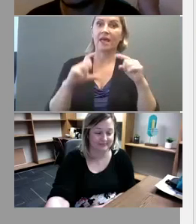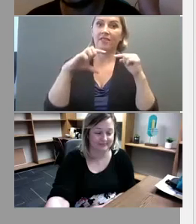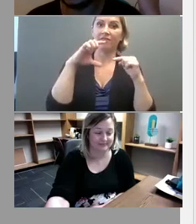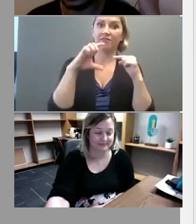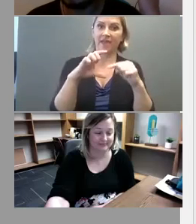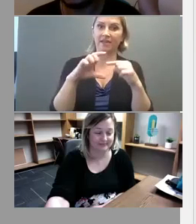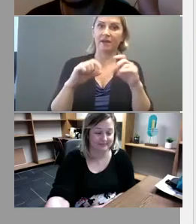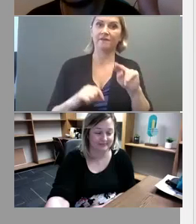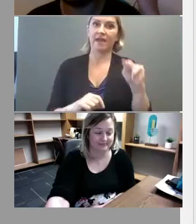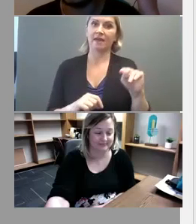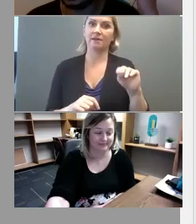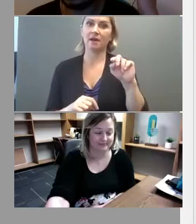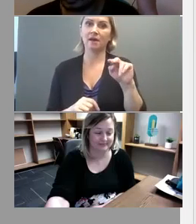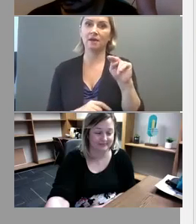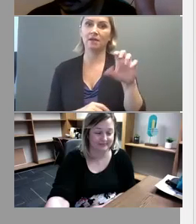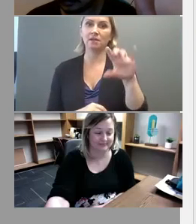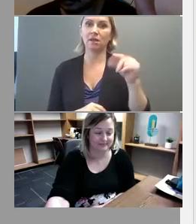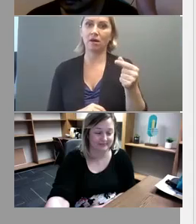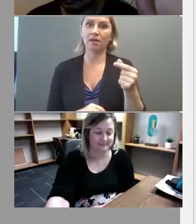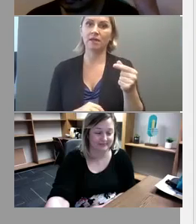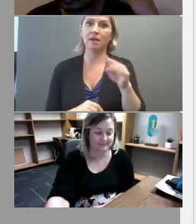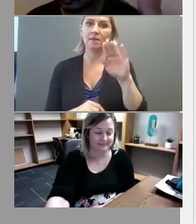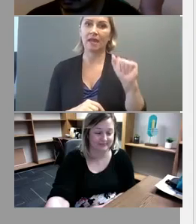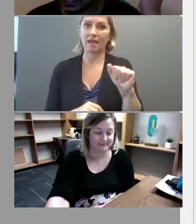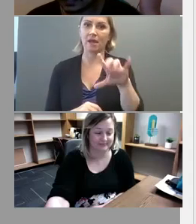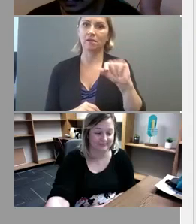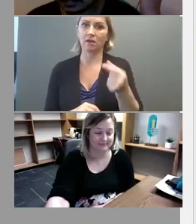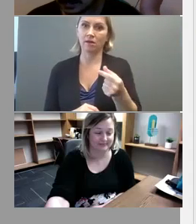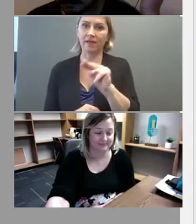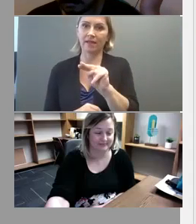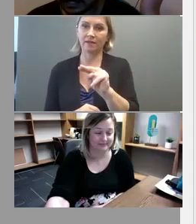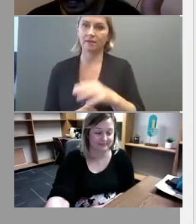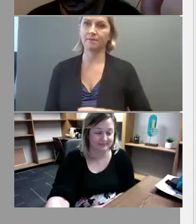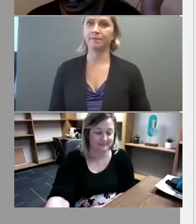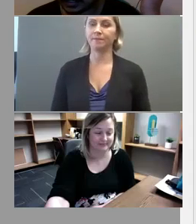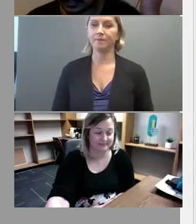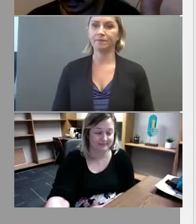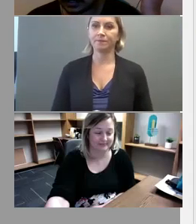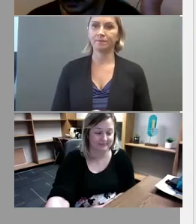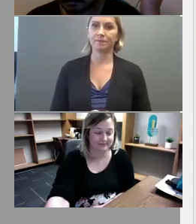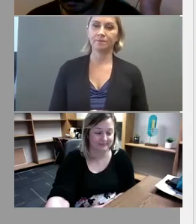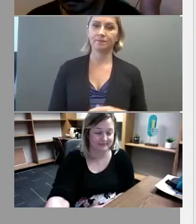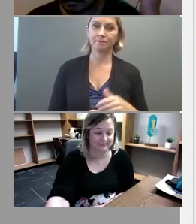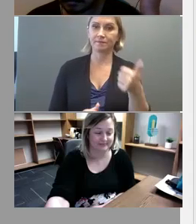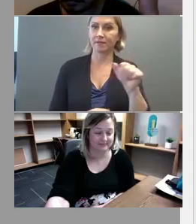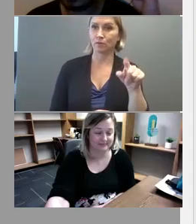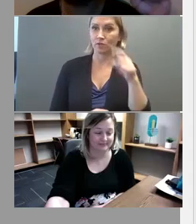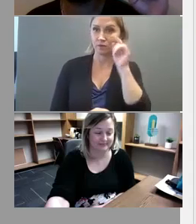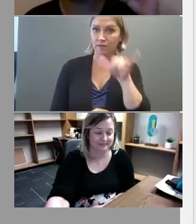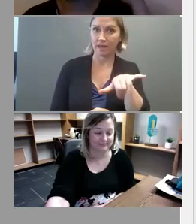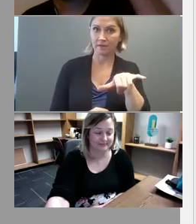of log base b a times log n. Make sense? Any questions?